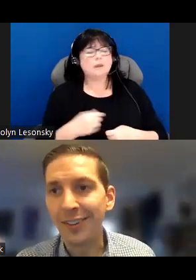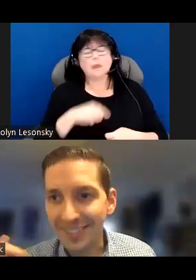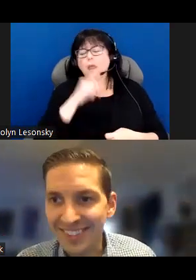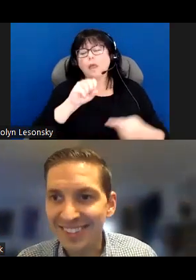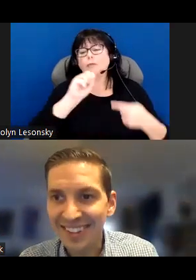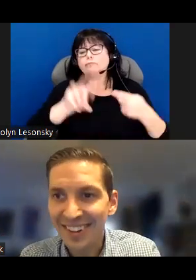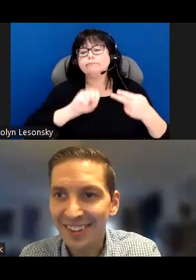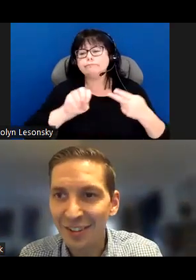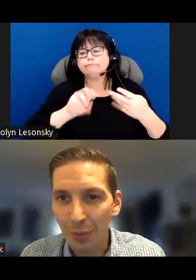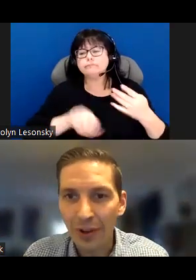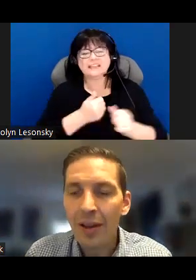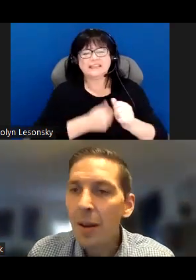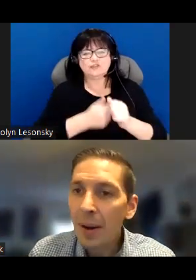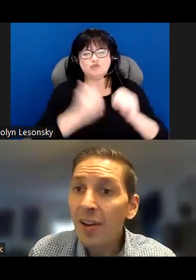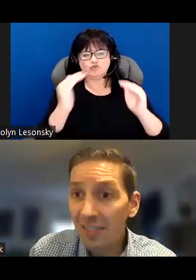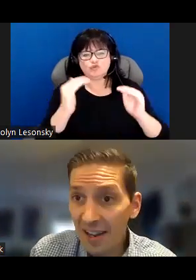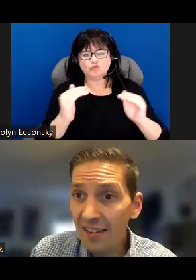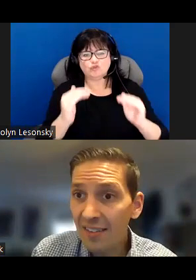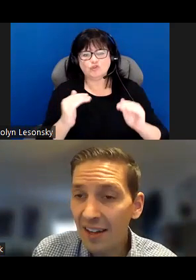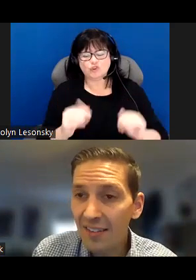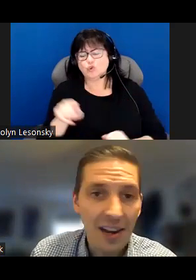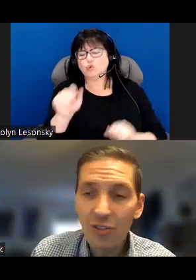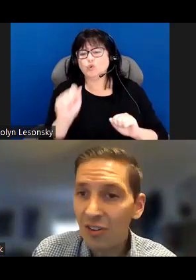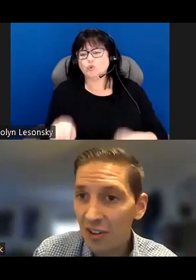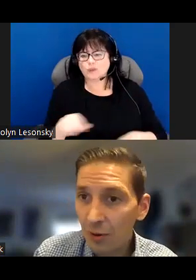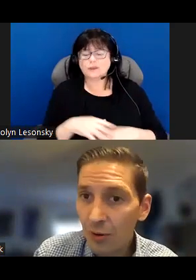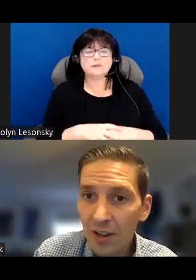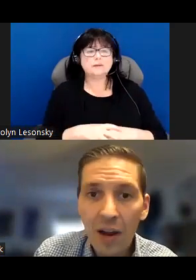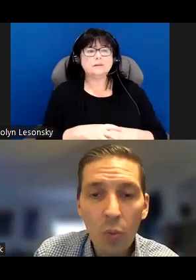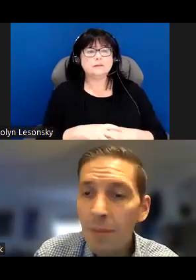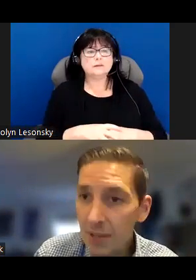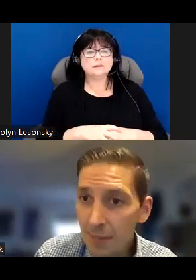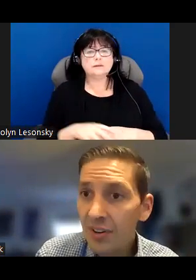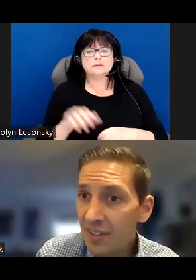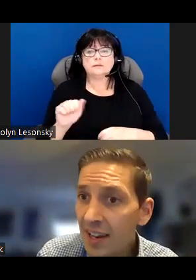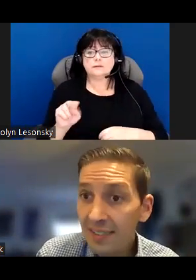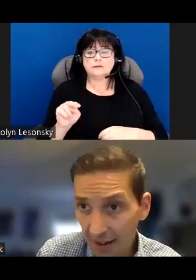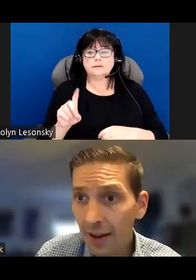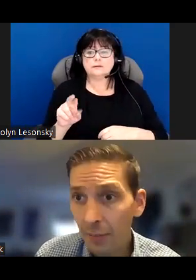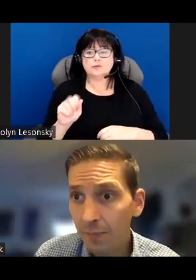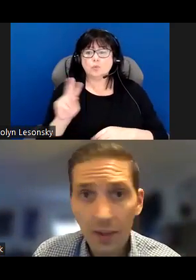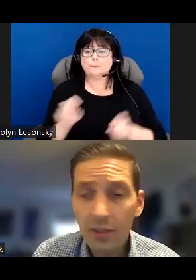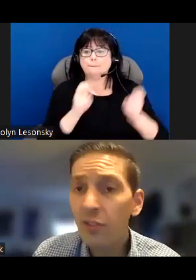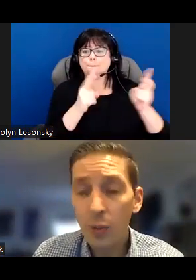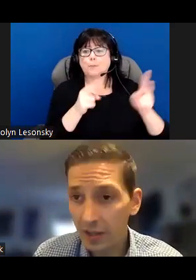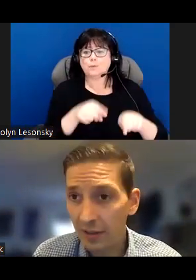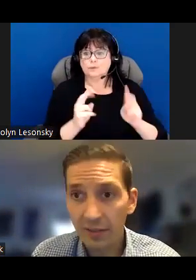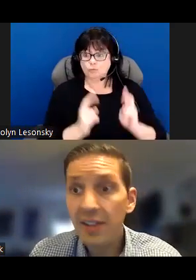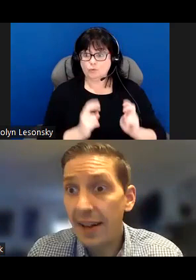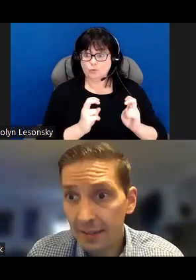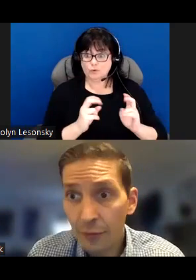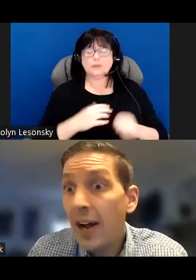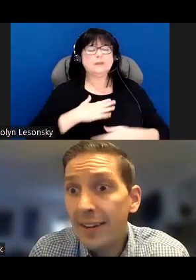through them all in detail here at this point, but I'm going to send these slides out. Andrew's going to send the recording out. I want people to take time this